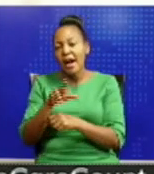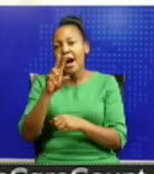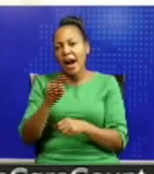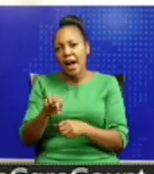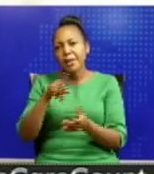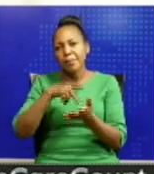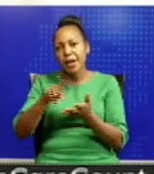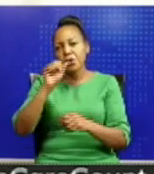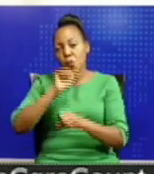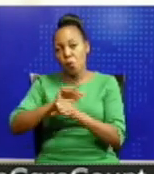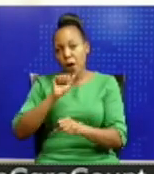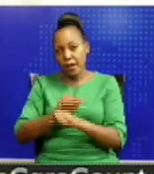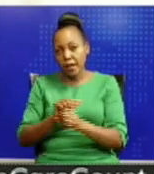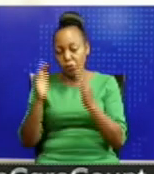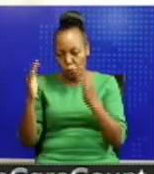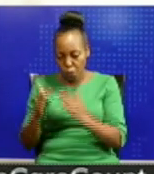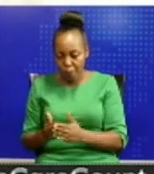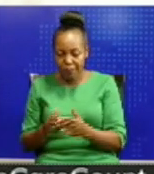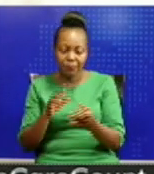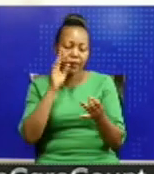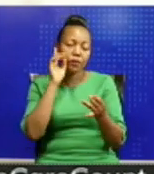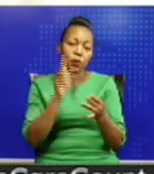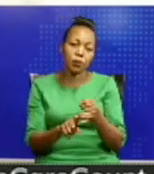care and domestic work. Two,